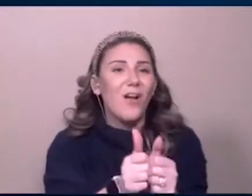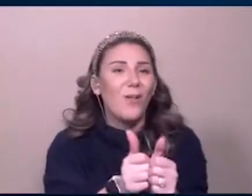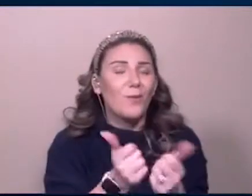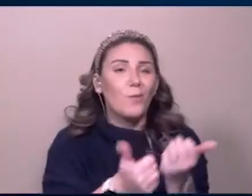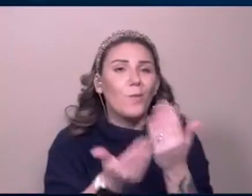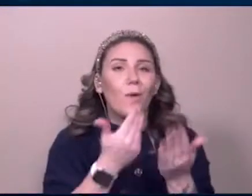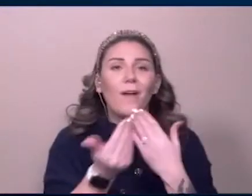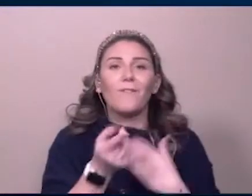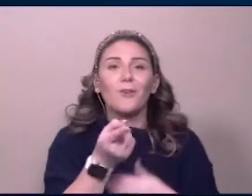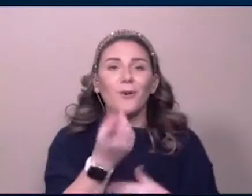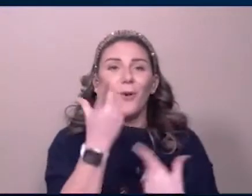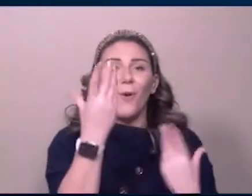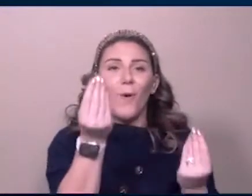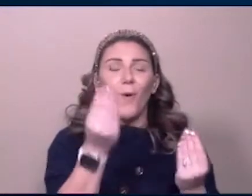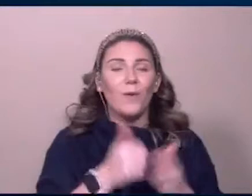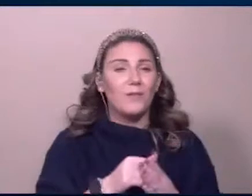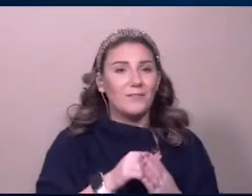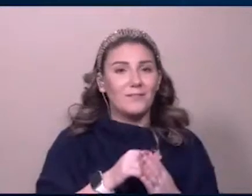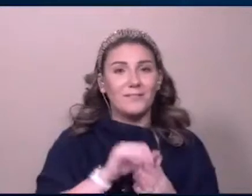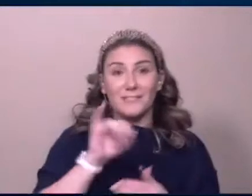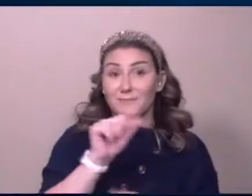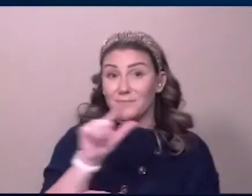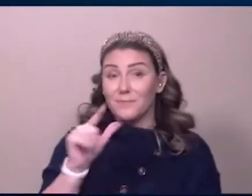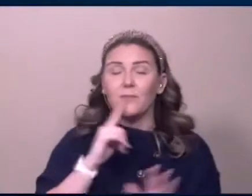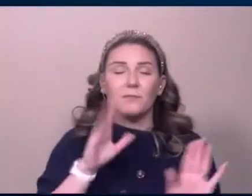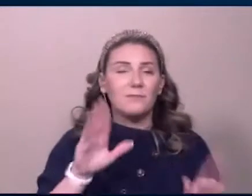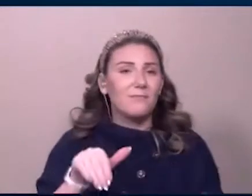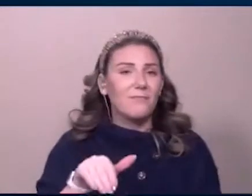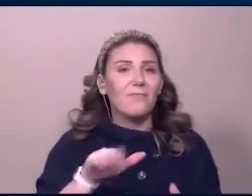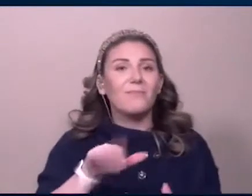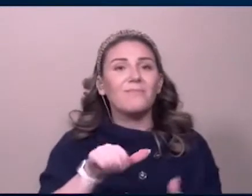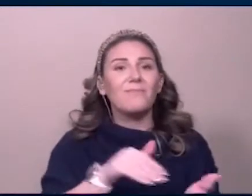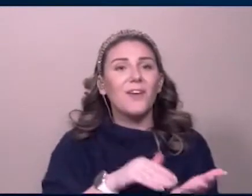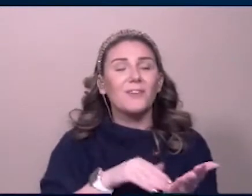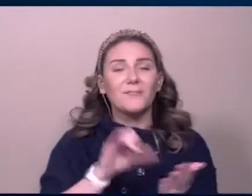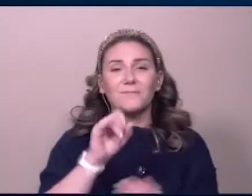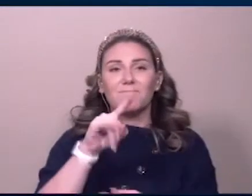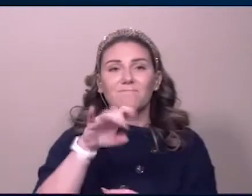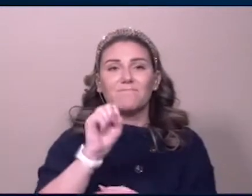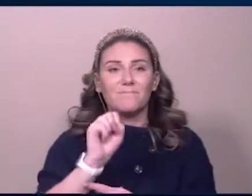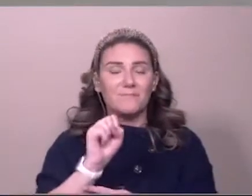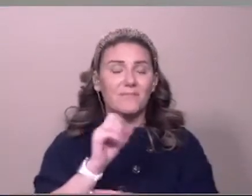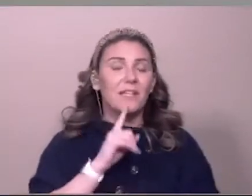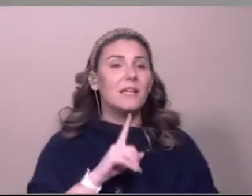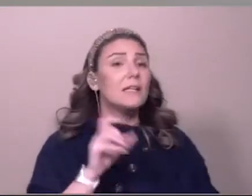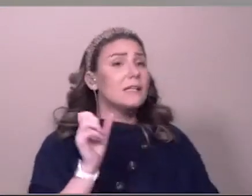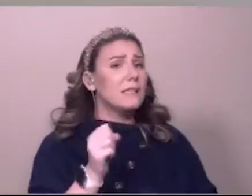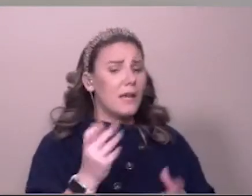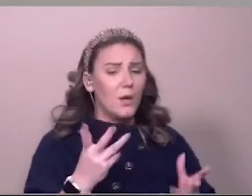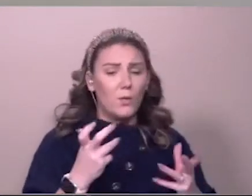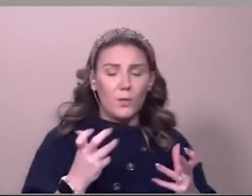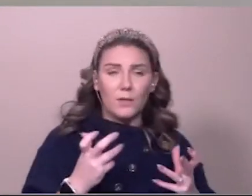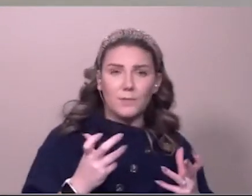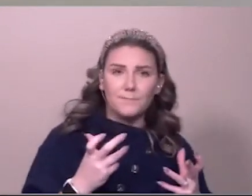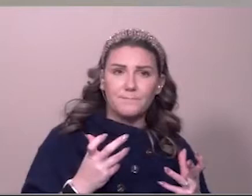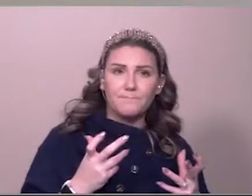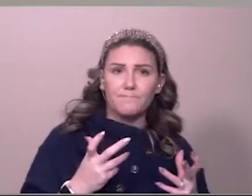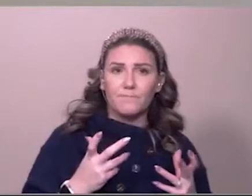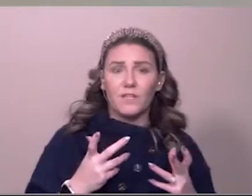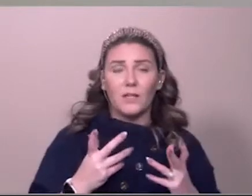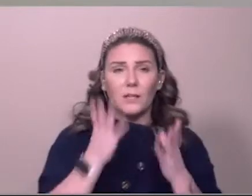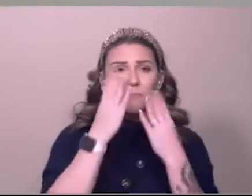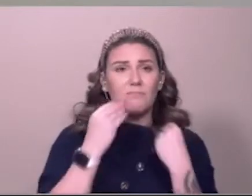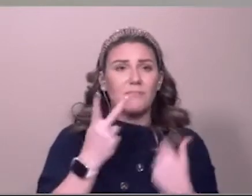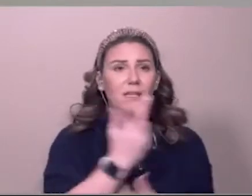go. Jill. Dr. Stites? Yeah, sorry. Yes, please. I just wanted to relate a patient story